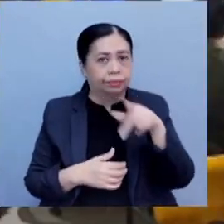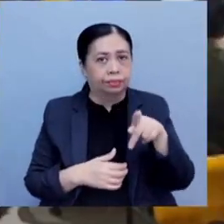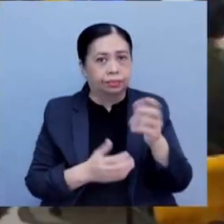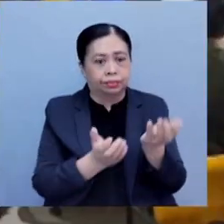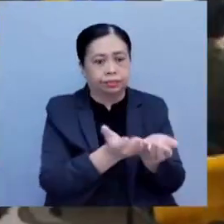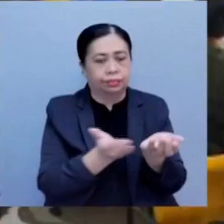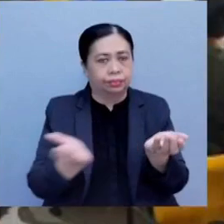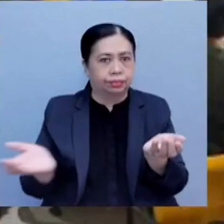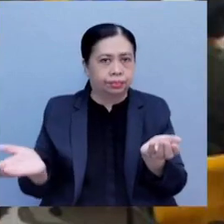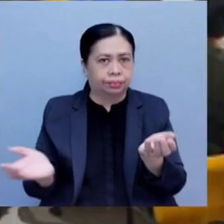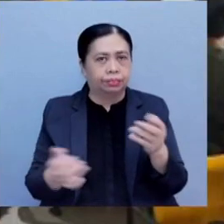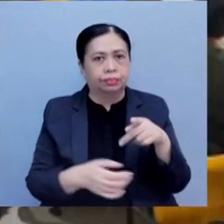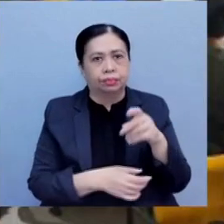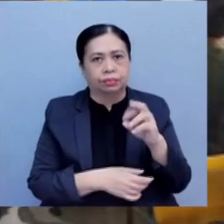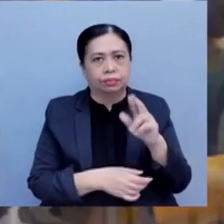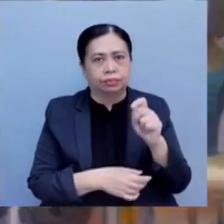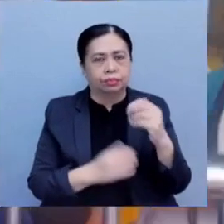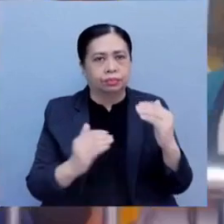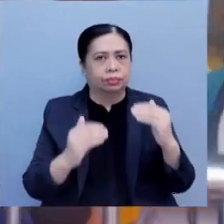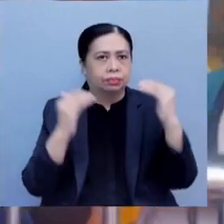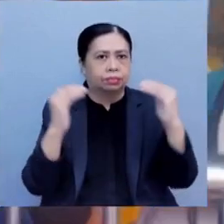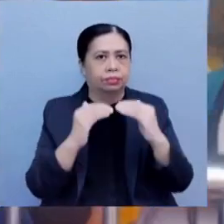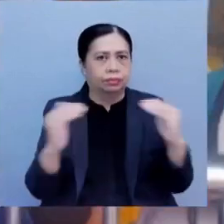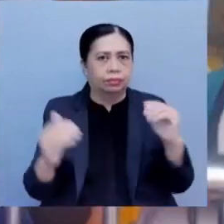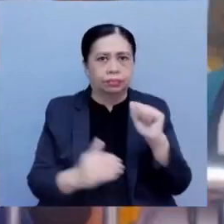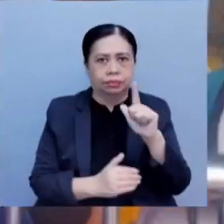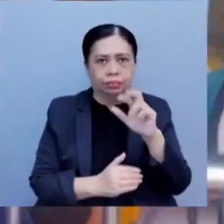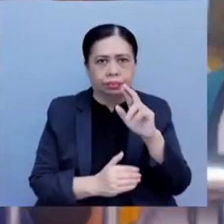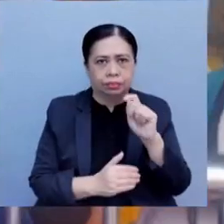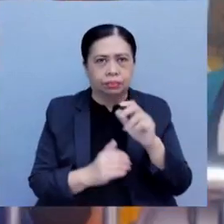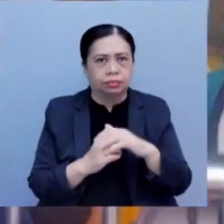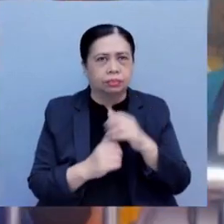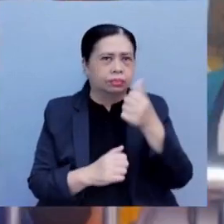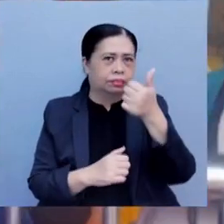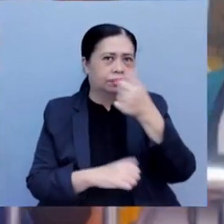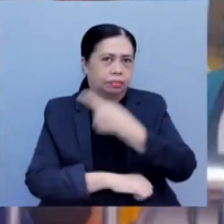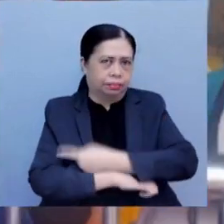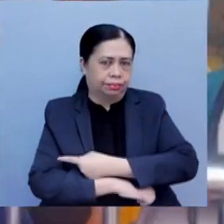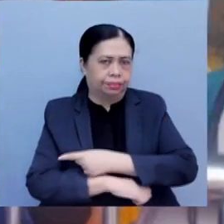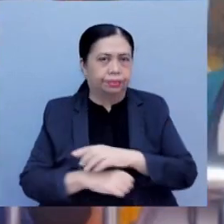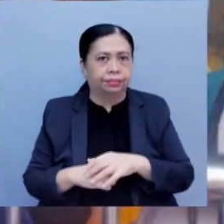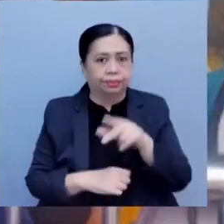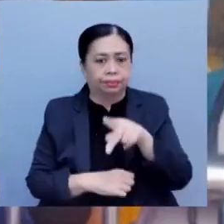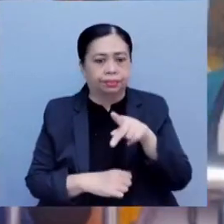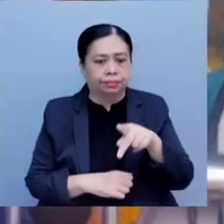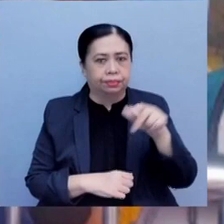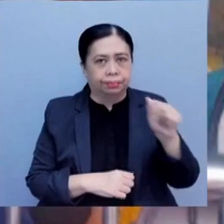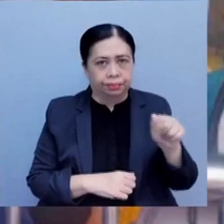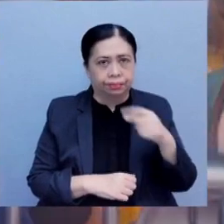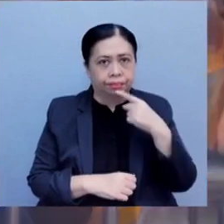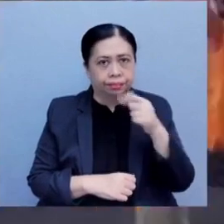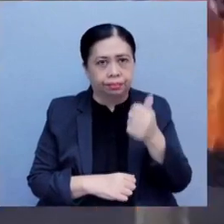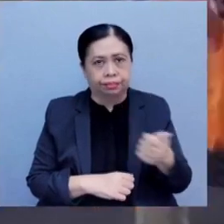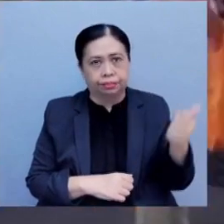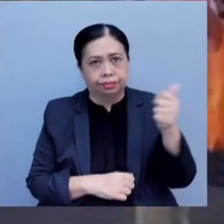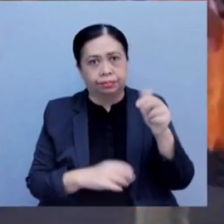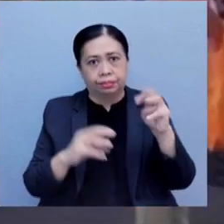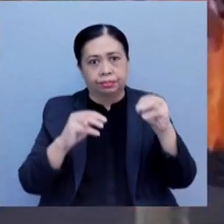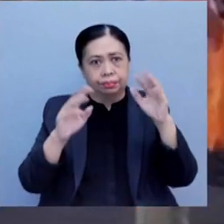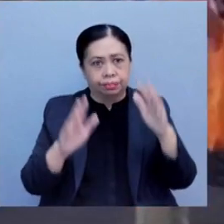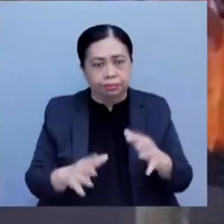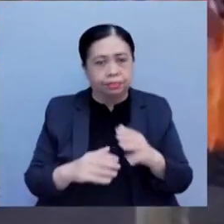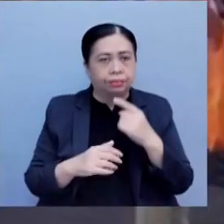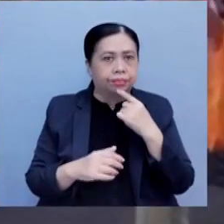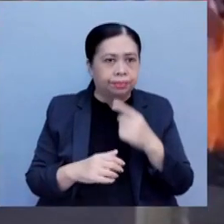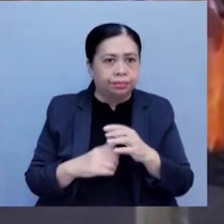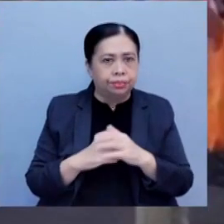all ports are on heightened alert status, which shall last for 10 days. CPA General Manager Francisco Comendador III said